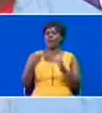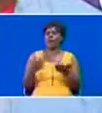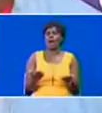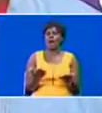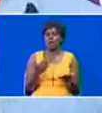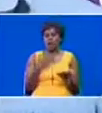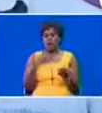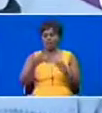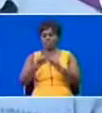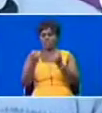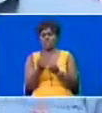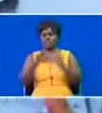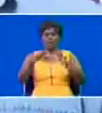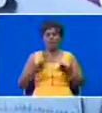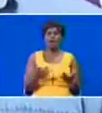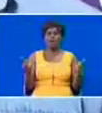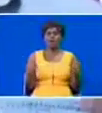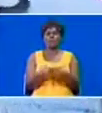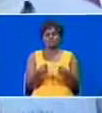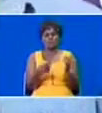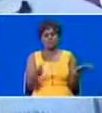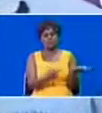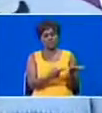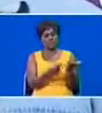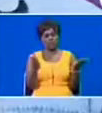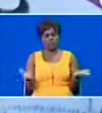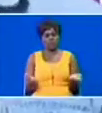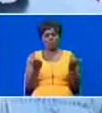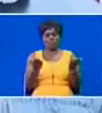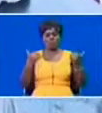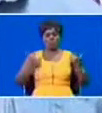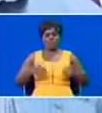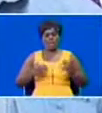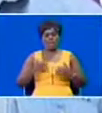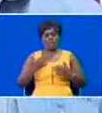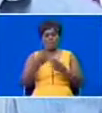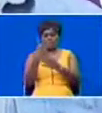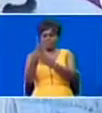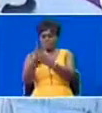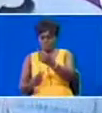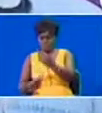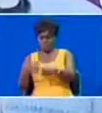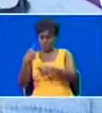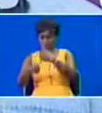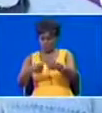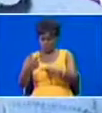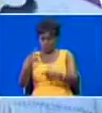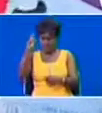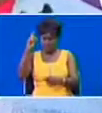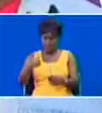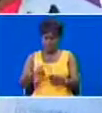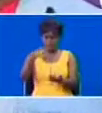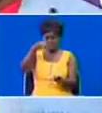in the systems, and also technically improving the players, because both processes